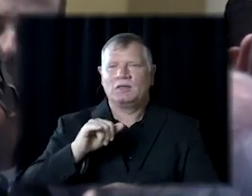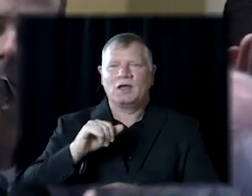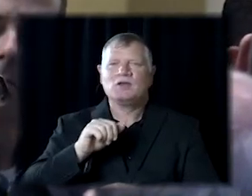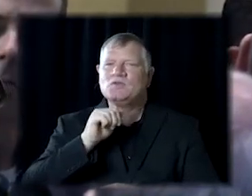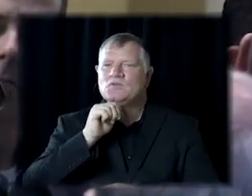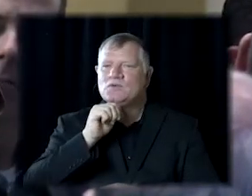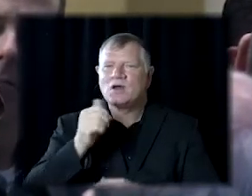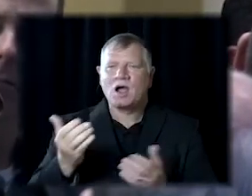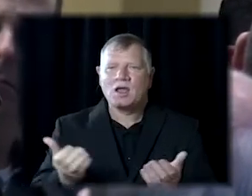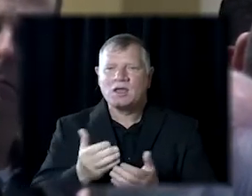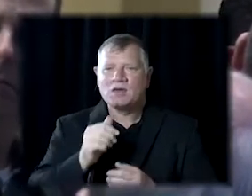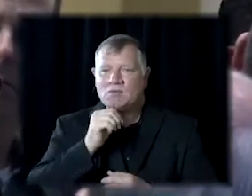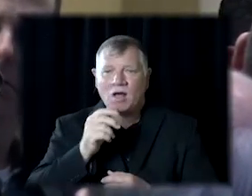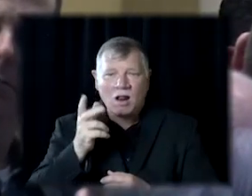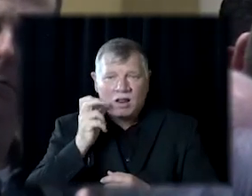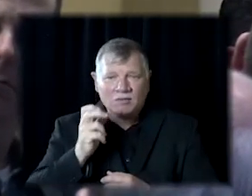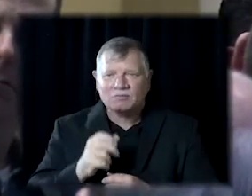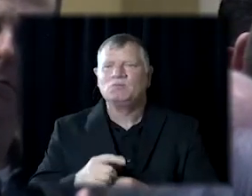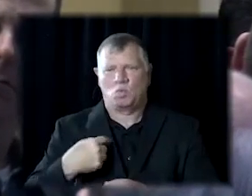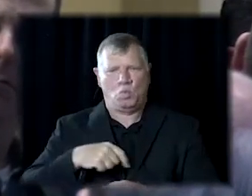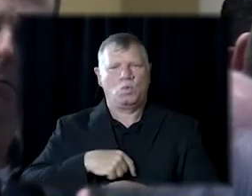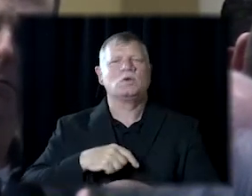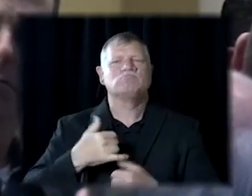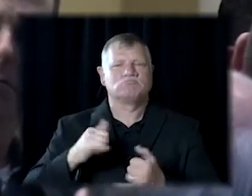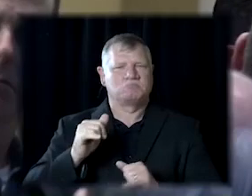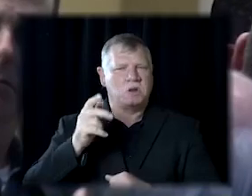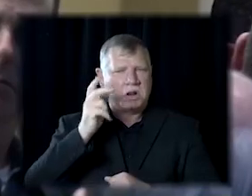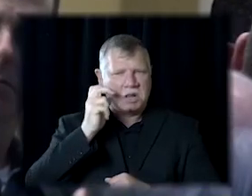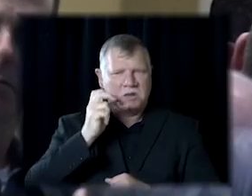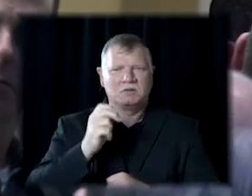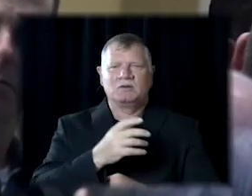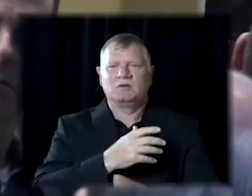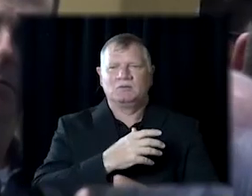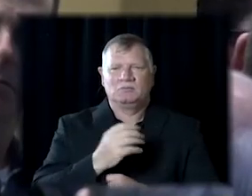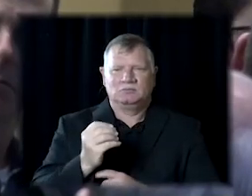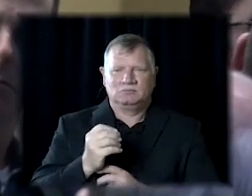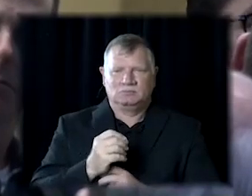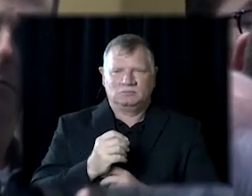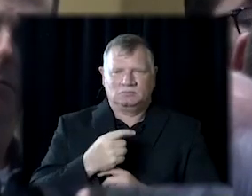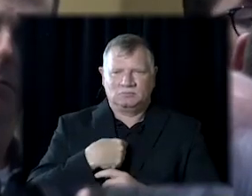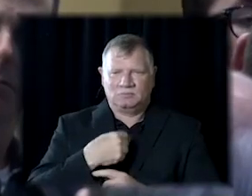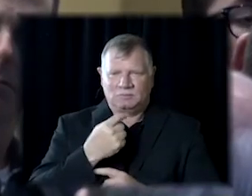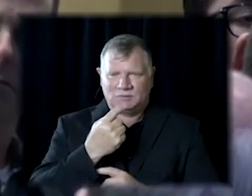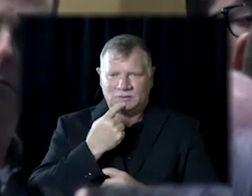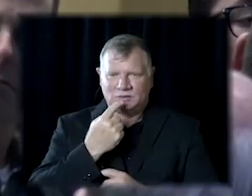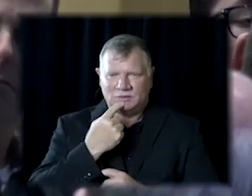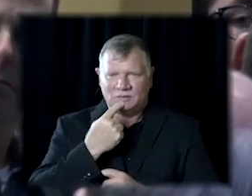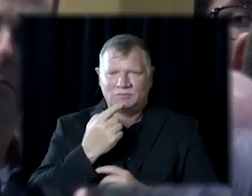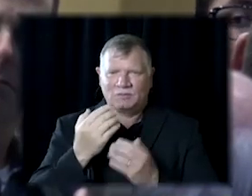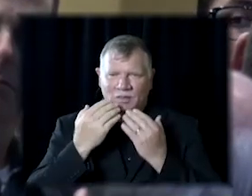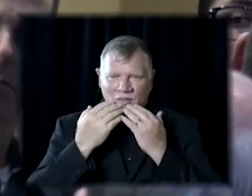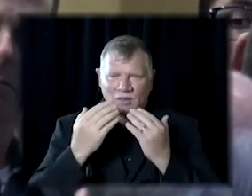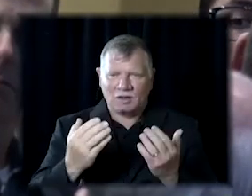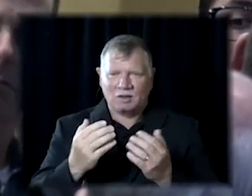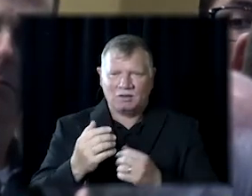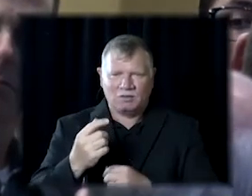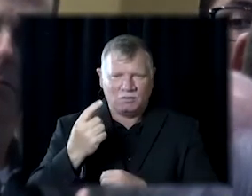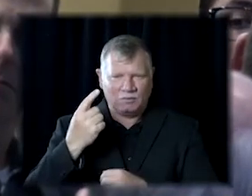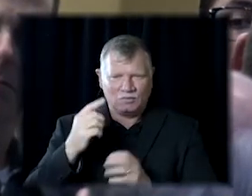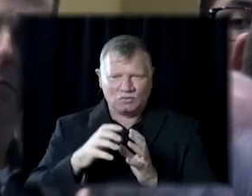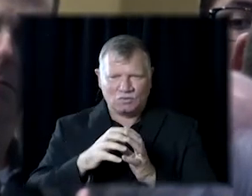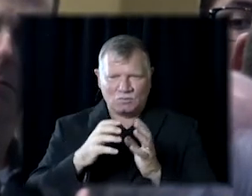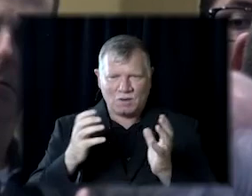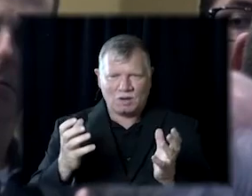are not here that we're not listening? We are. And actually, I just want to say thank you. Thank